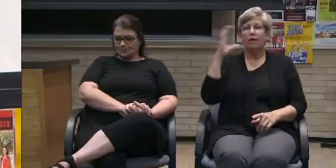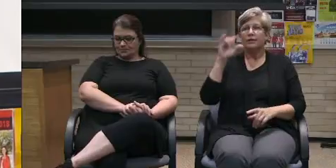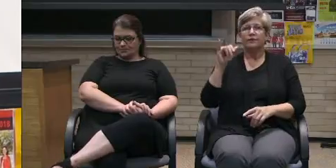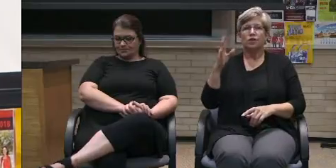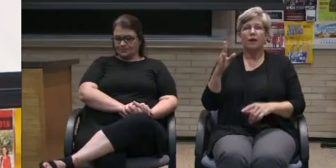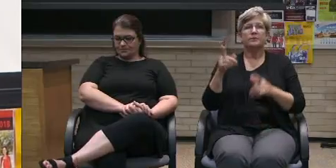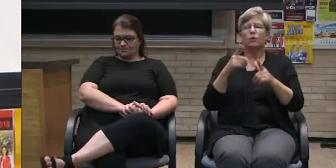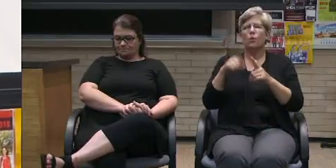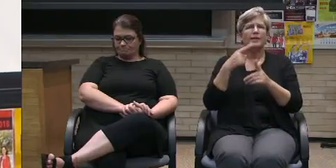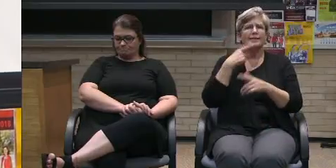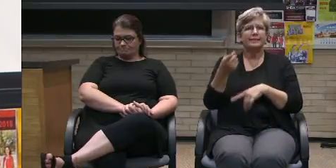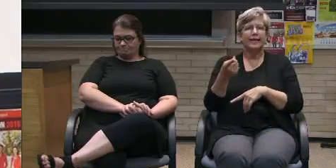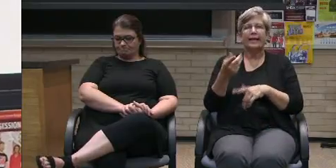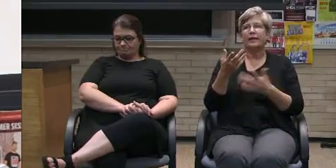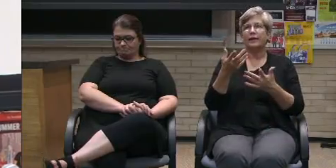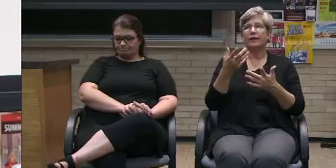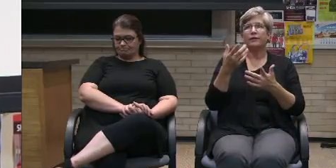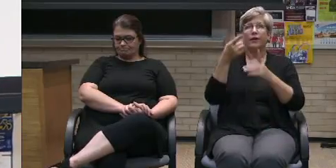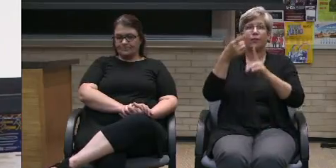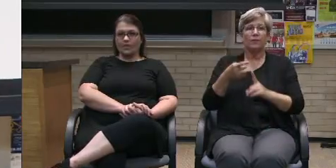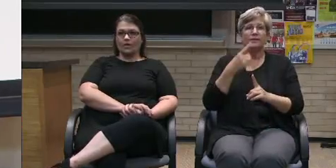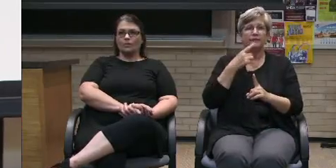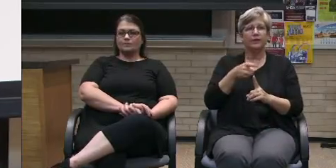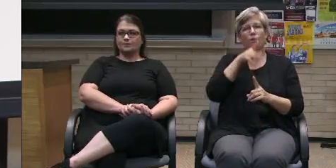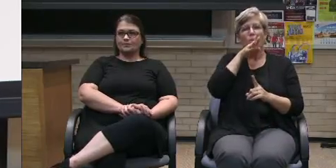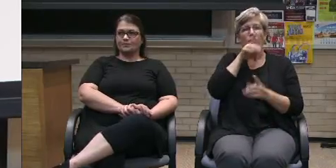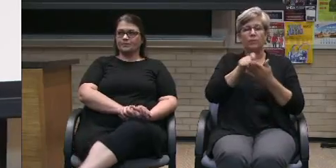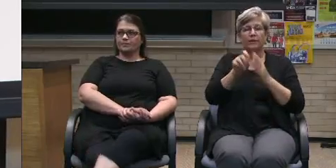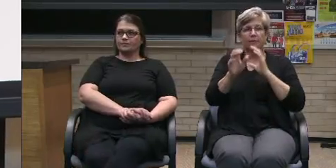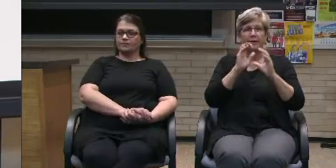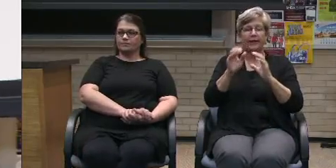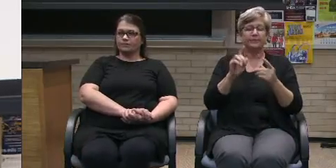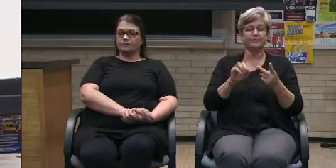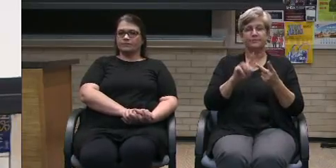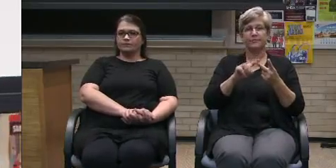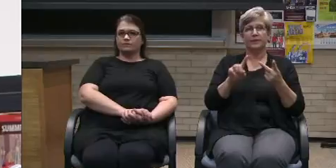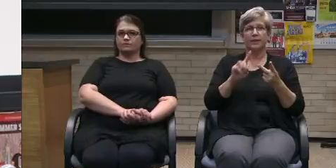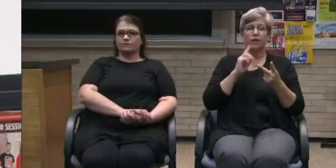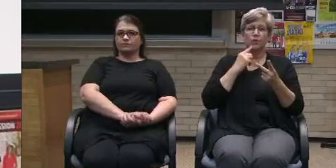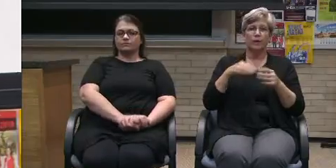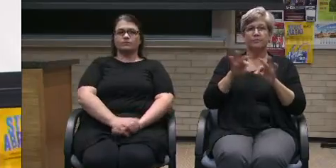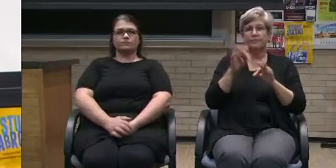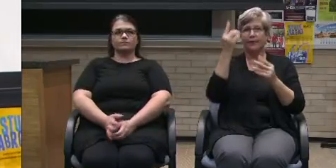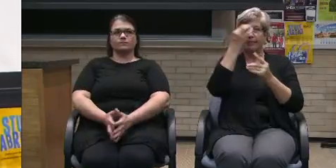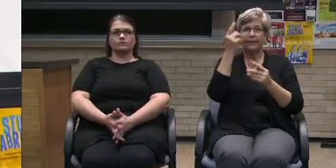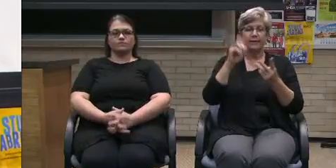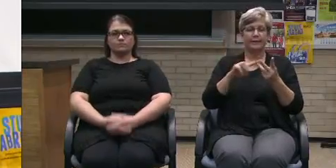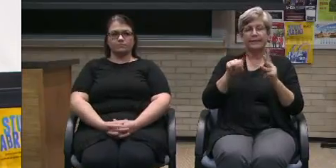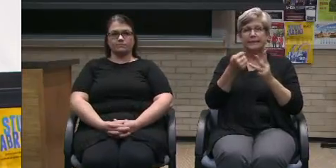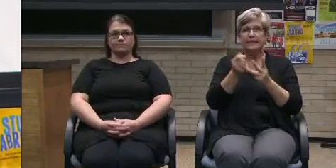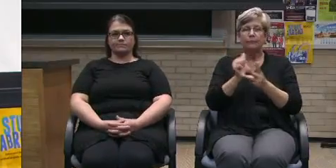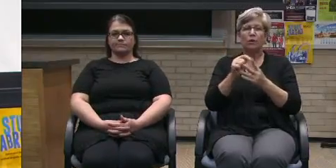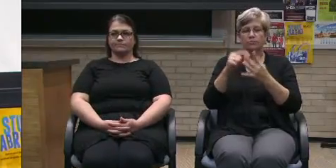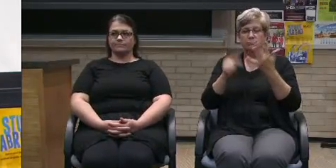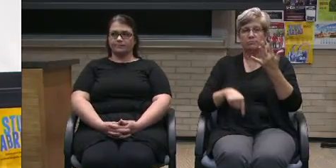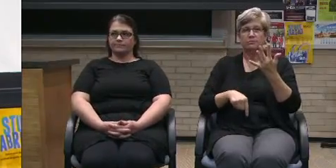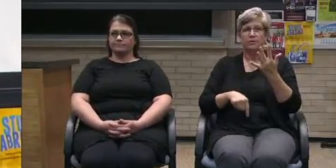them to be able to orally and written communicate. We want critical thinking, and we want teamwork, and so forth. And you go, oh